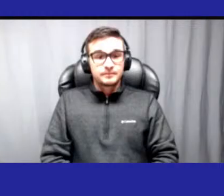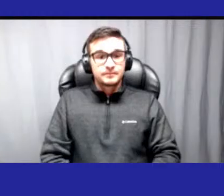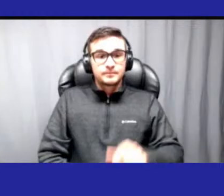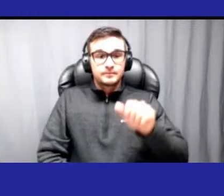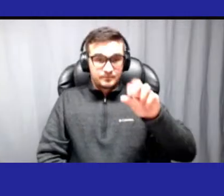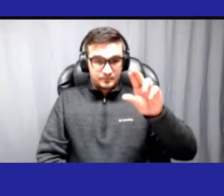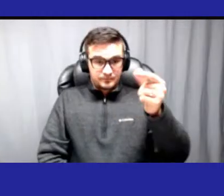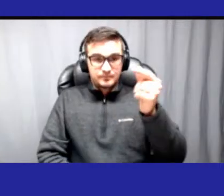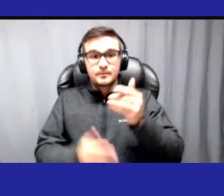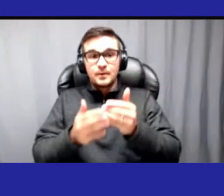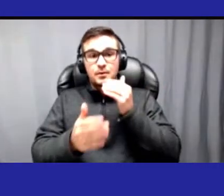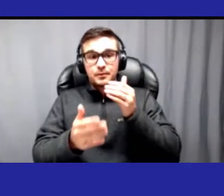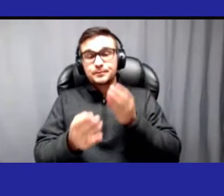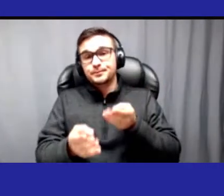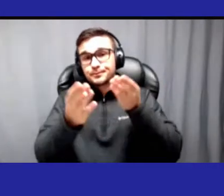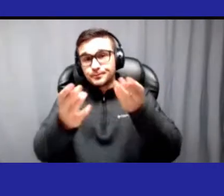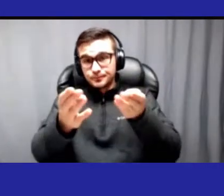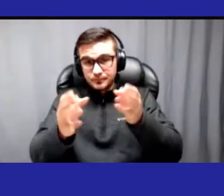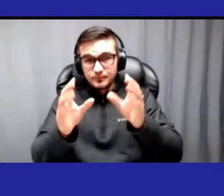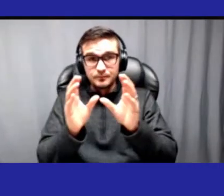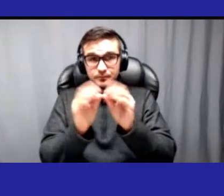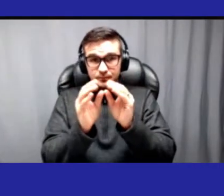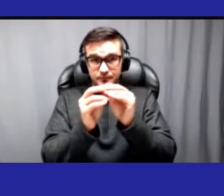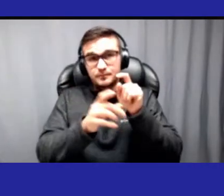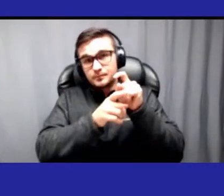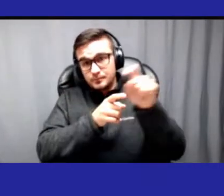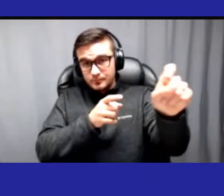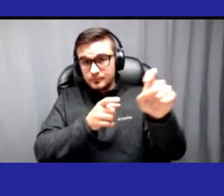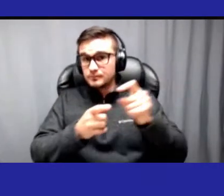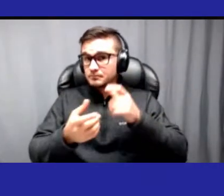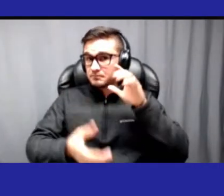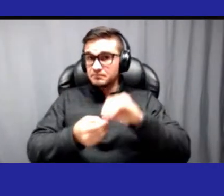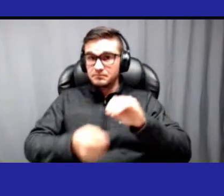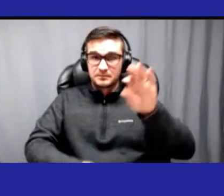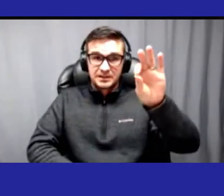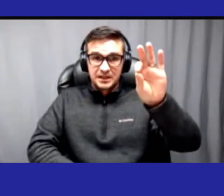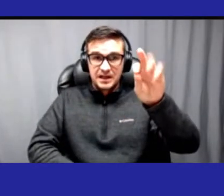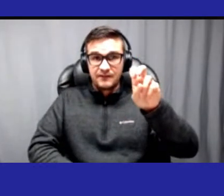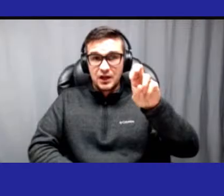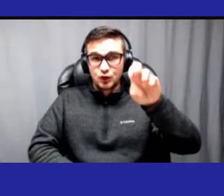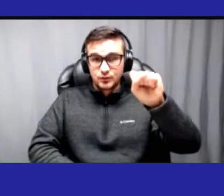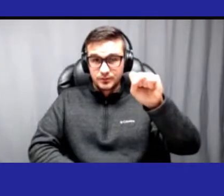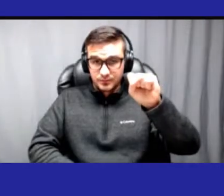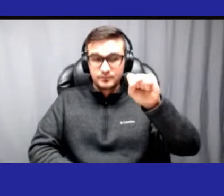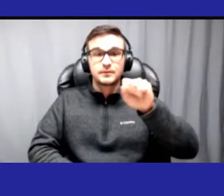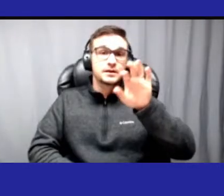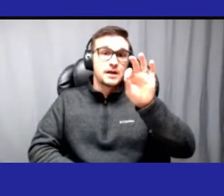and proposals came in. We had 9 vendors on both that conference call and 9 proposals submitted. Bless you.